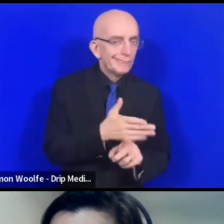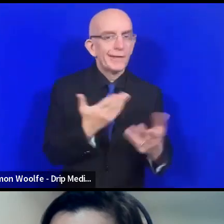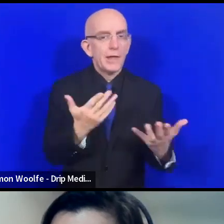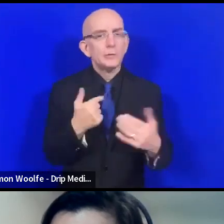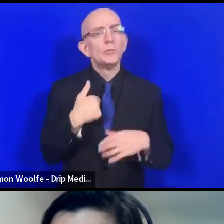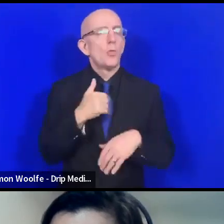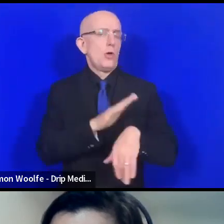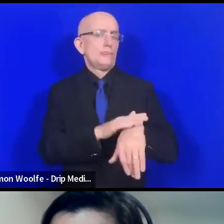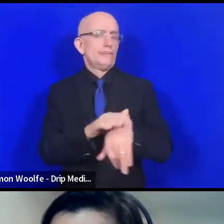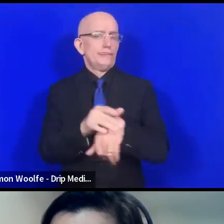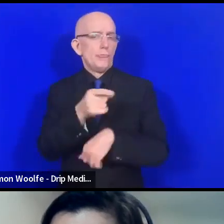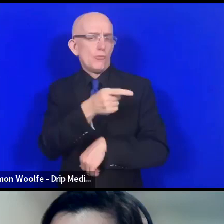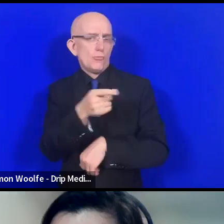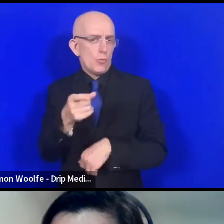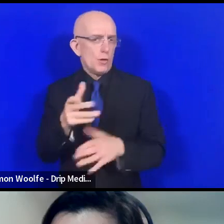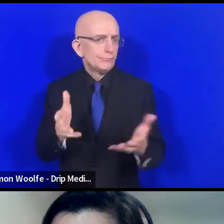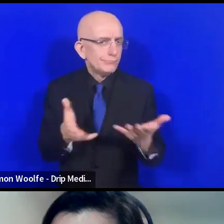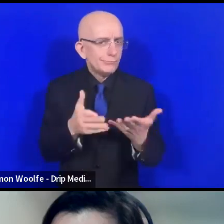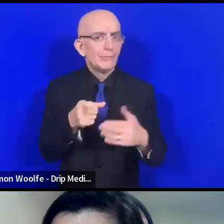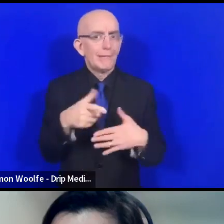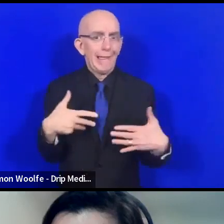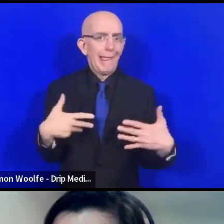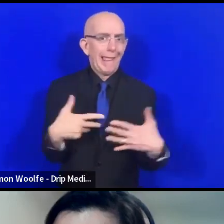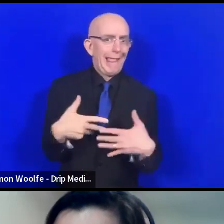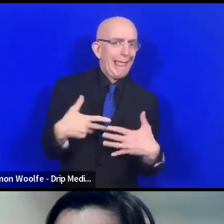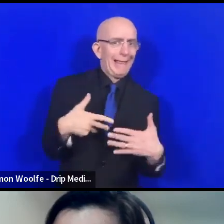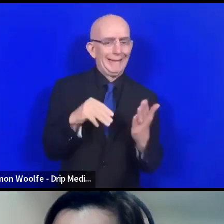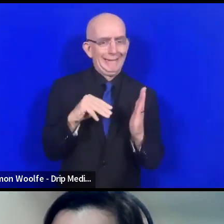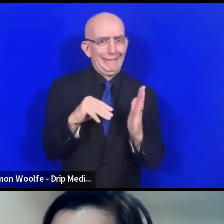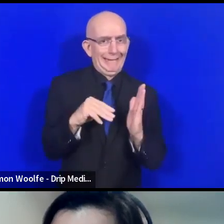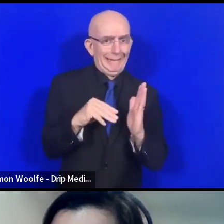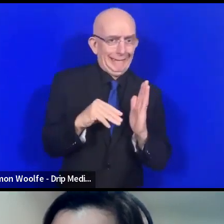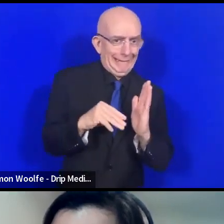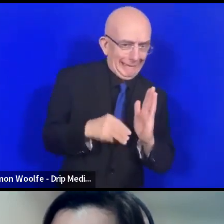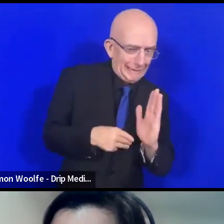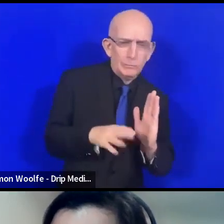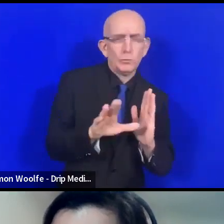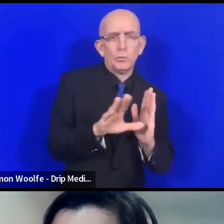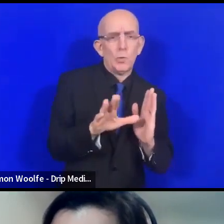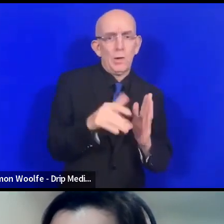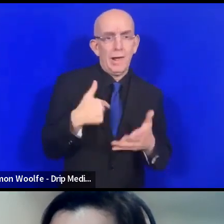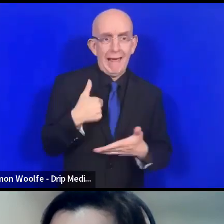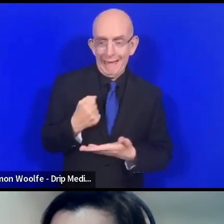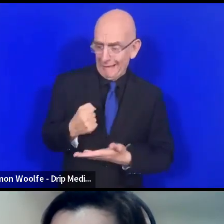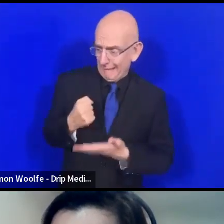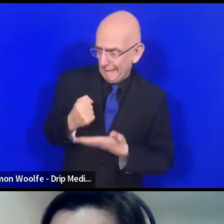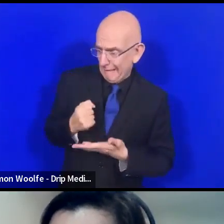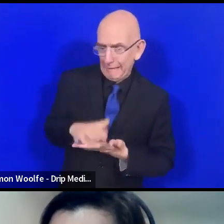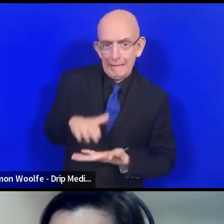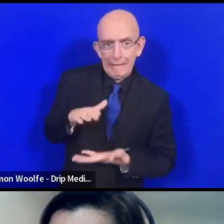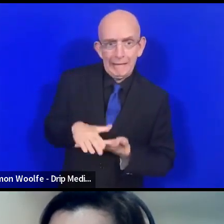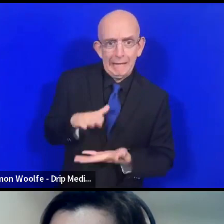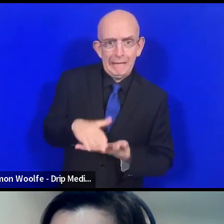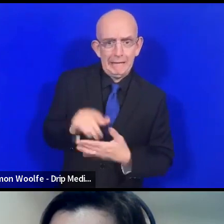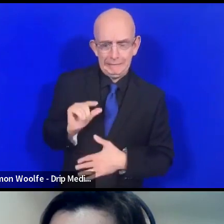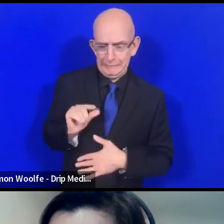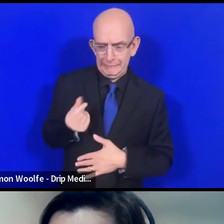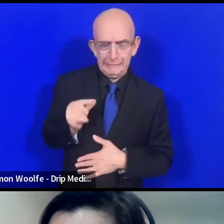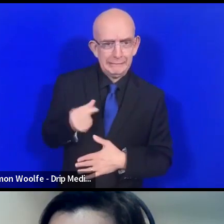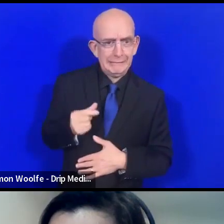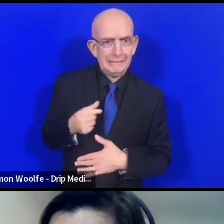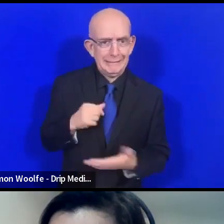resources or the funding to implement these accessibility measures, but making that commitment to do what you can and to